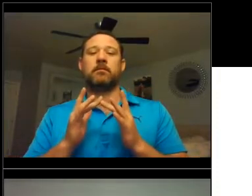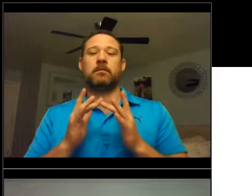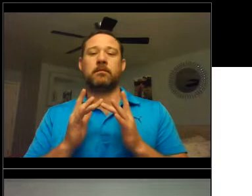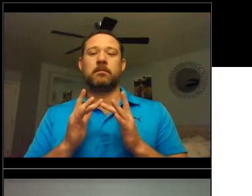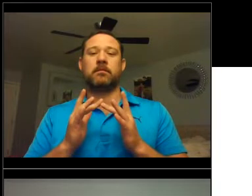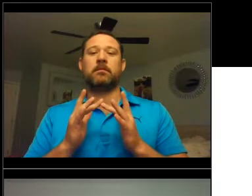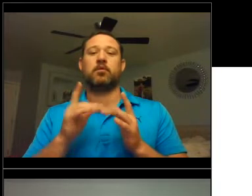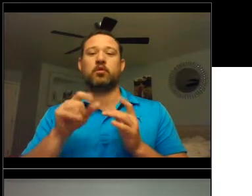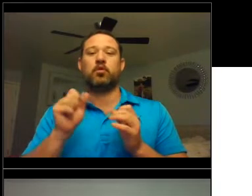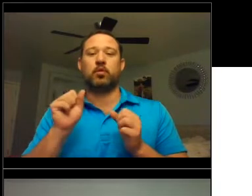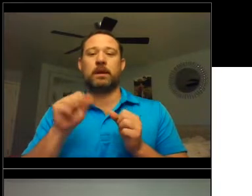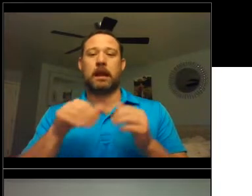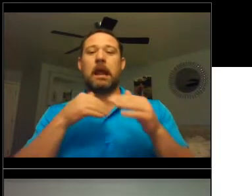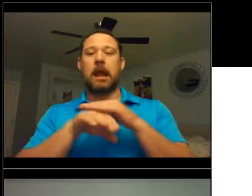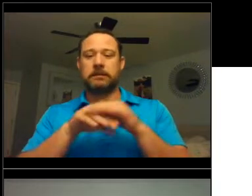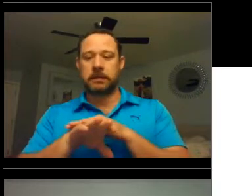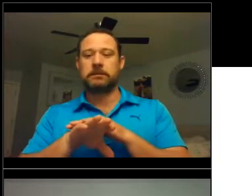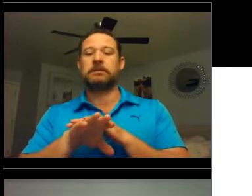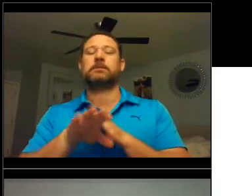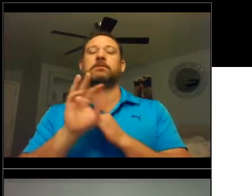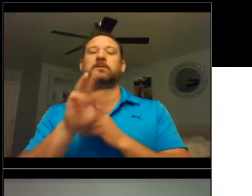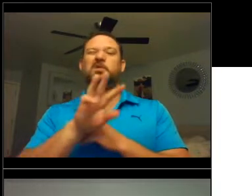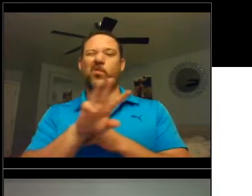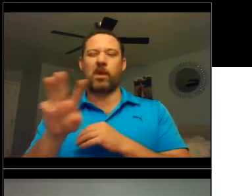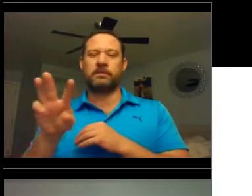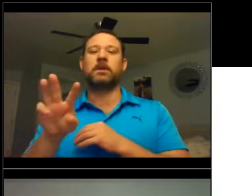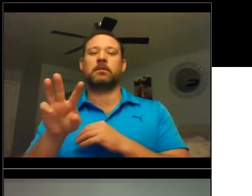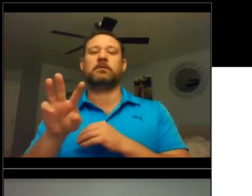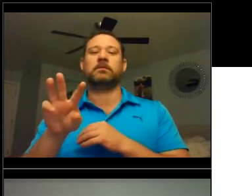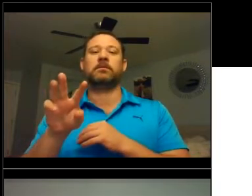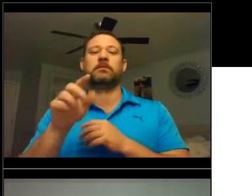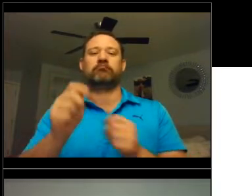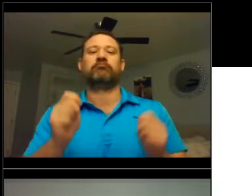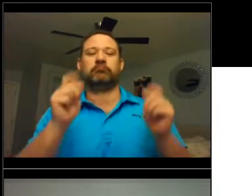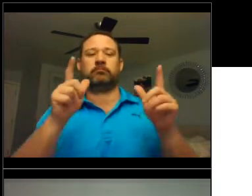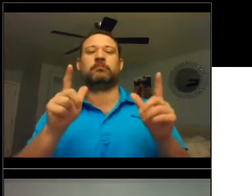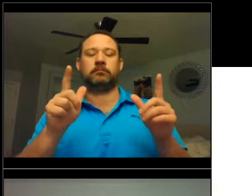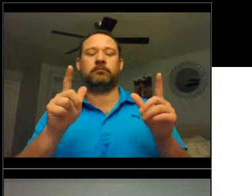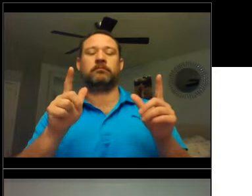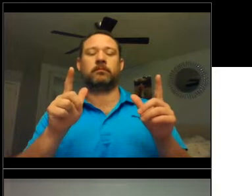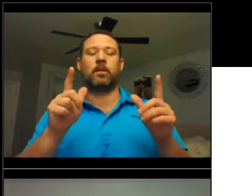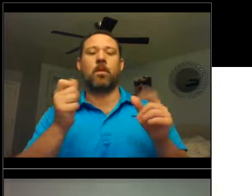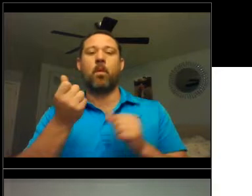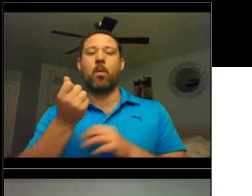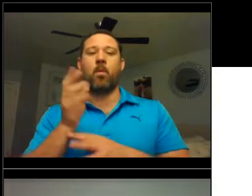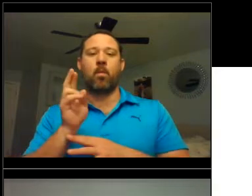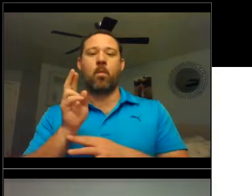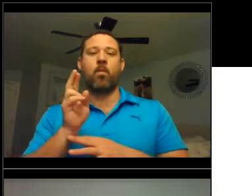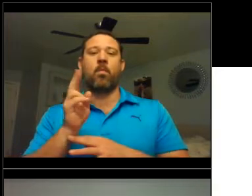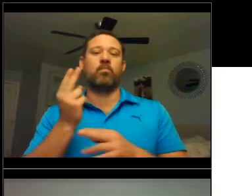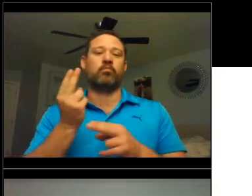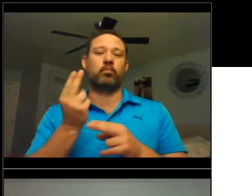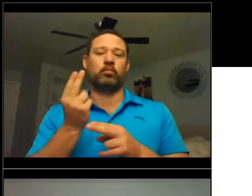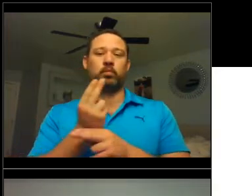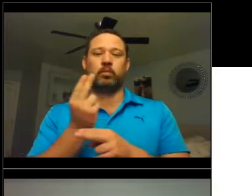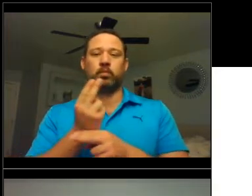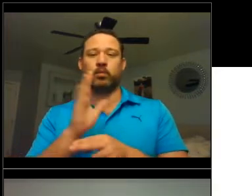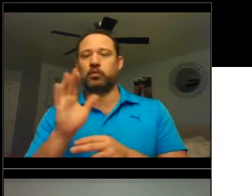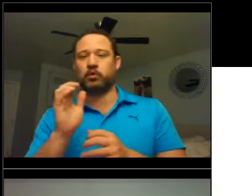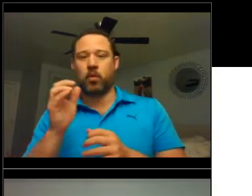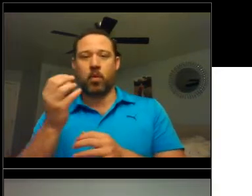that you can access through this website displayed on the screen, or you can use your